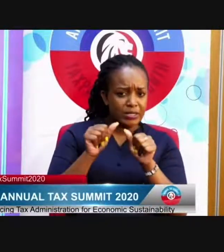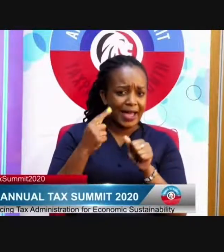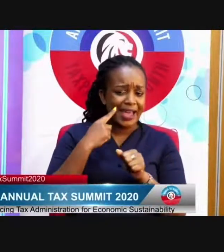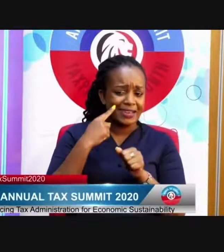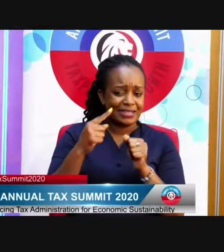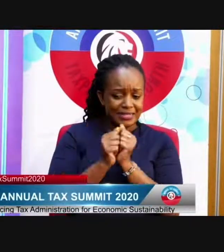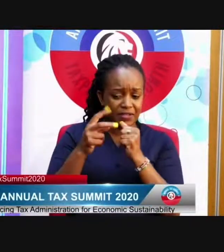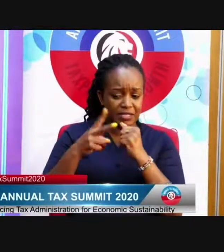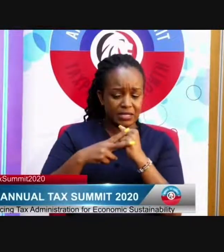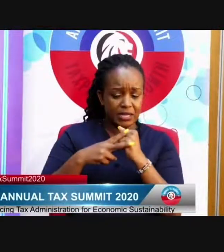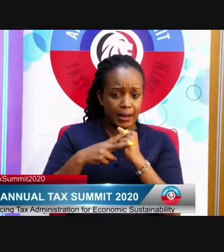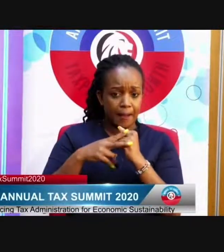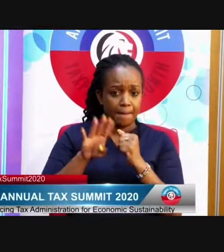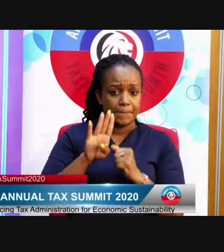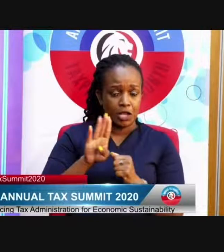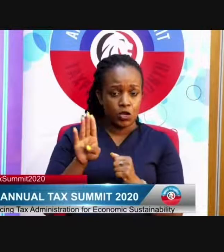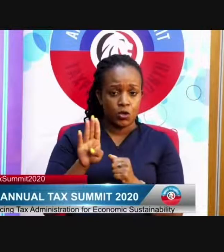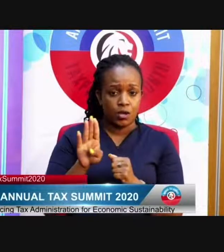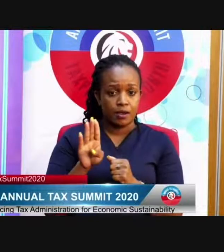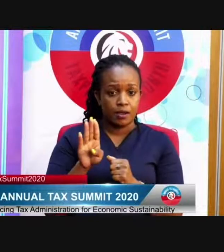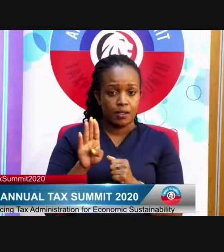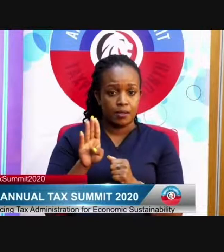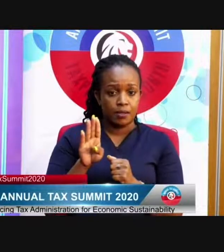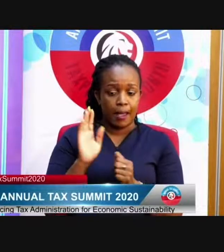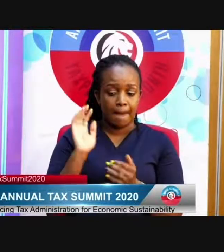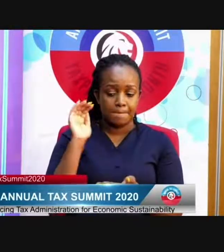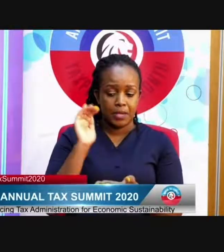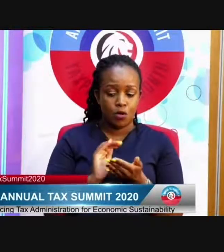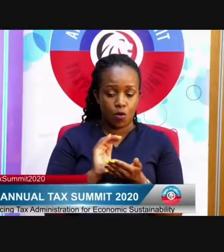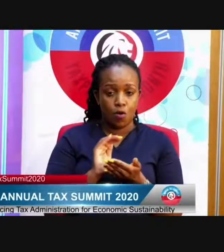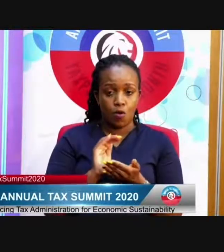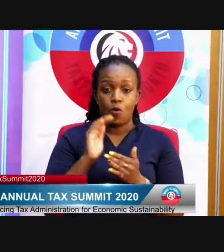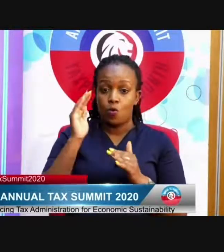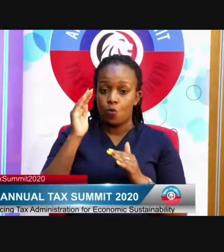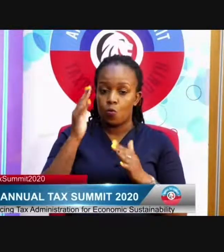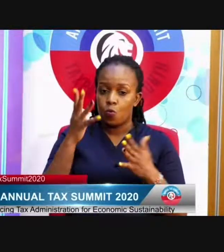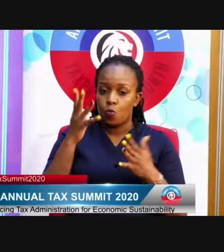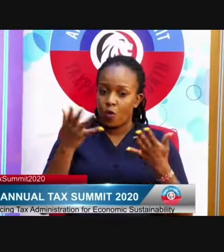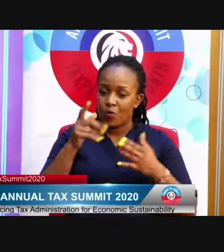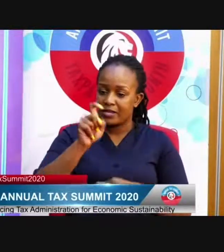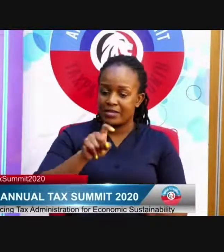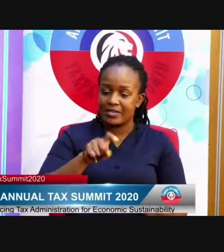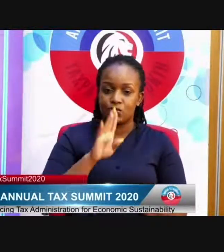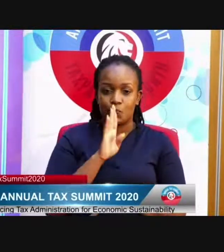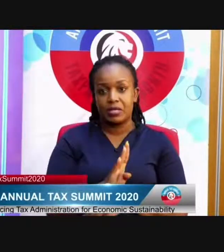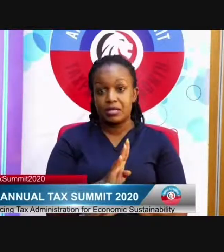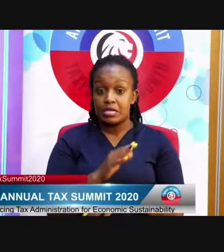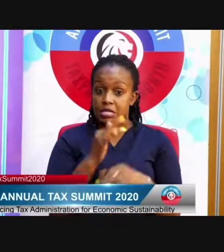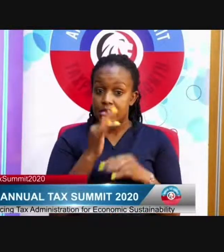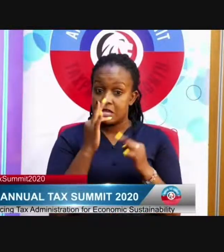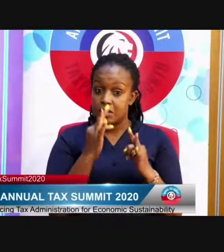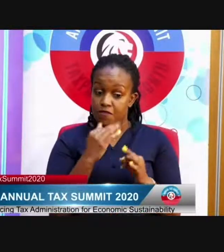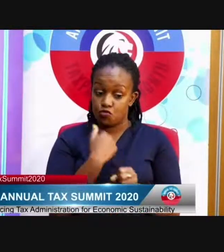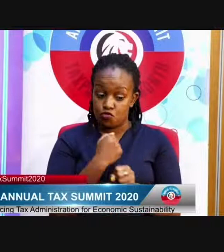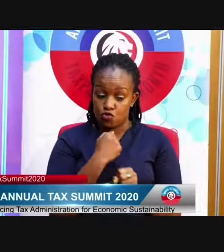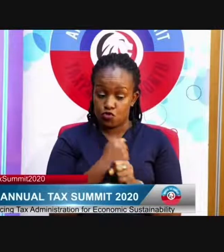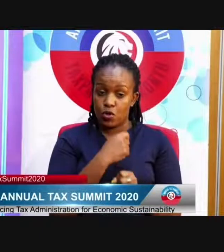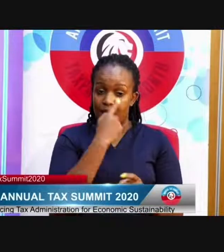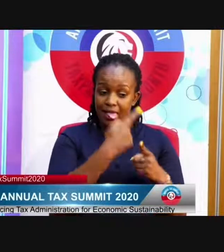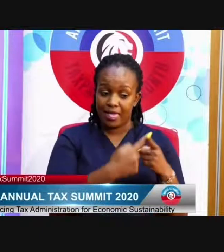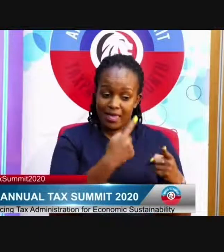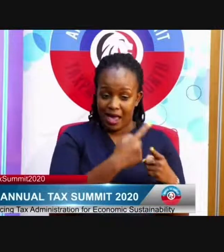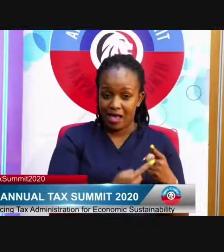below where we're supposed to be. So if you do a year-on-year comparison, it's an 18%